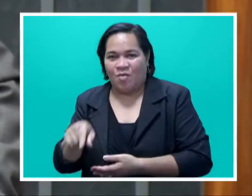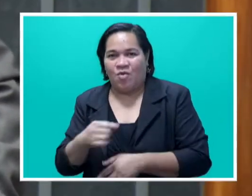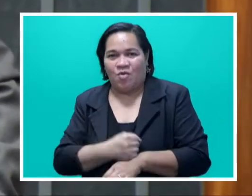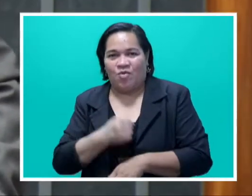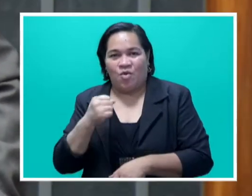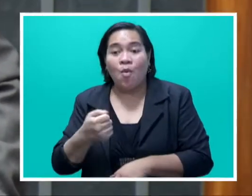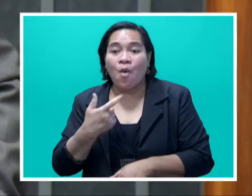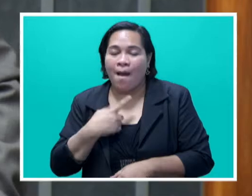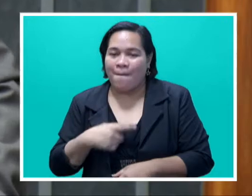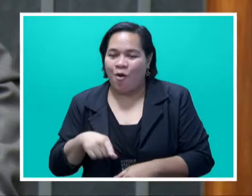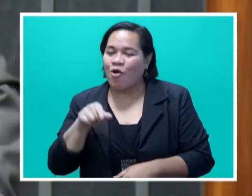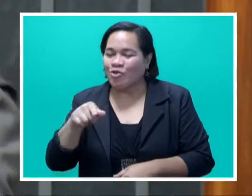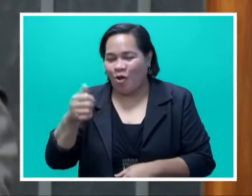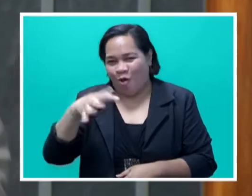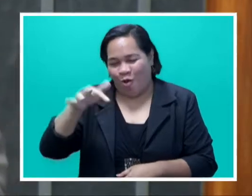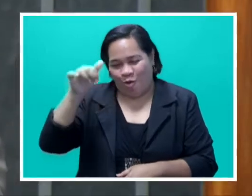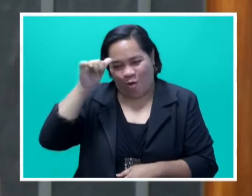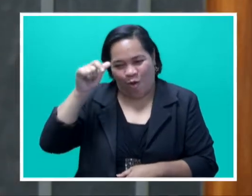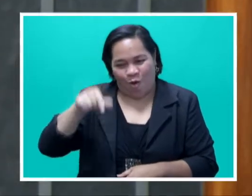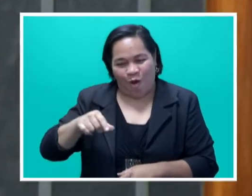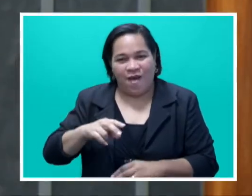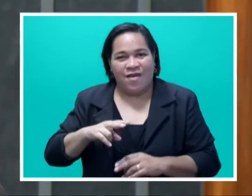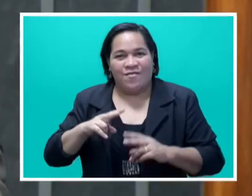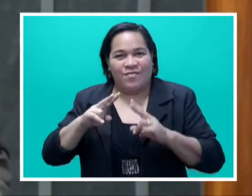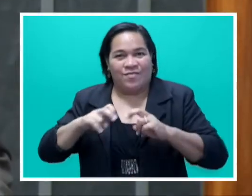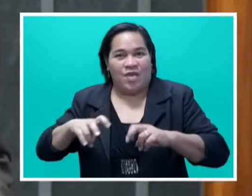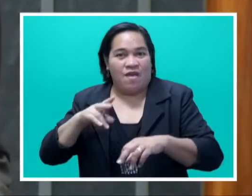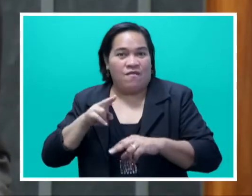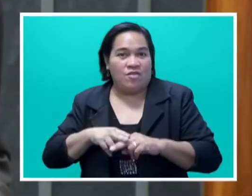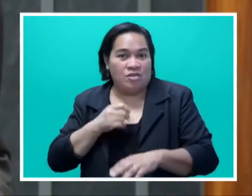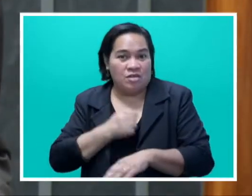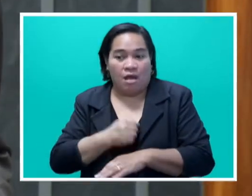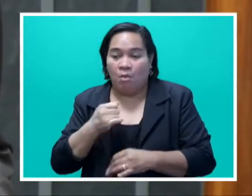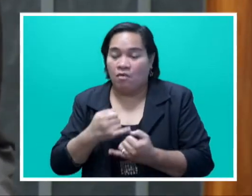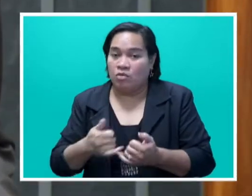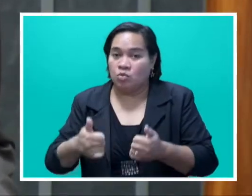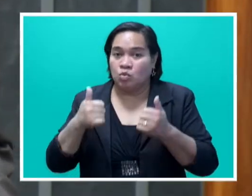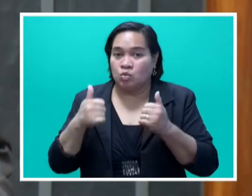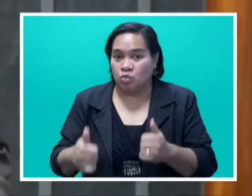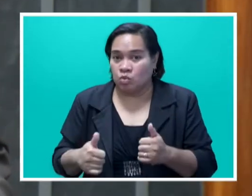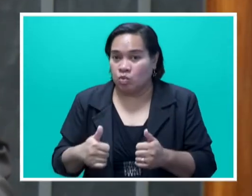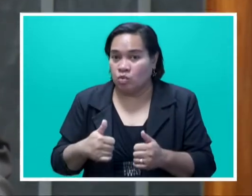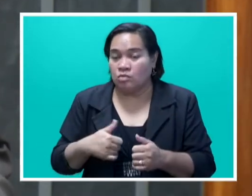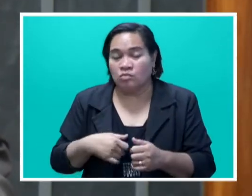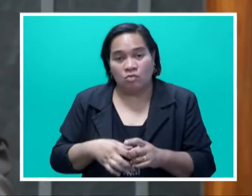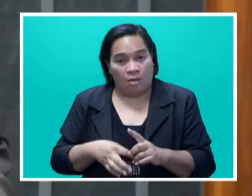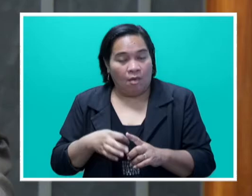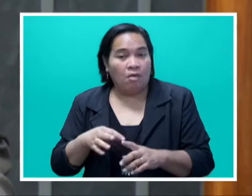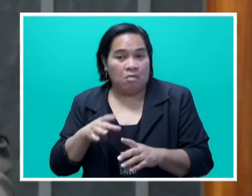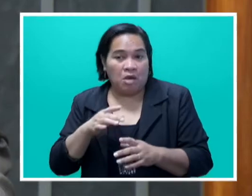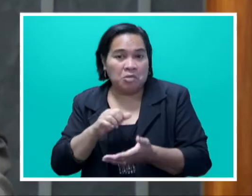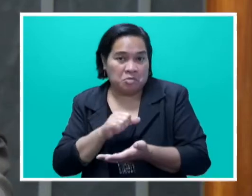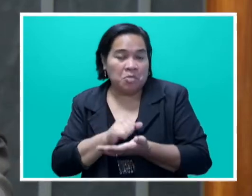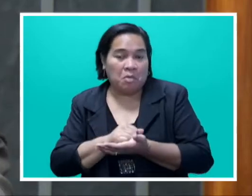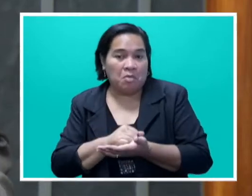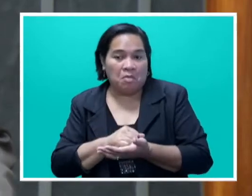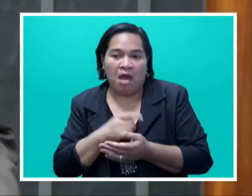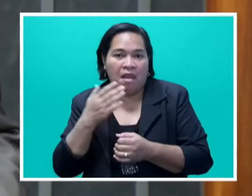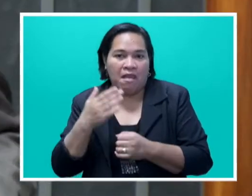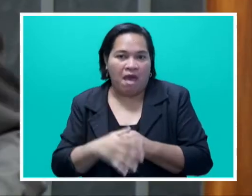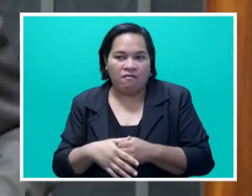governance and sound economic policies of the Fiji Affairs Government. Goodwill, Mr. Speaker, is never